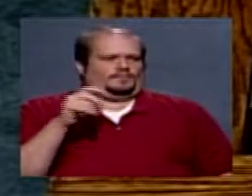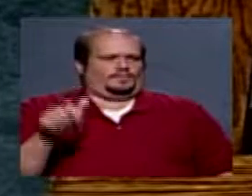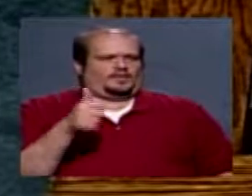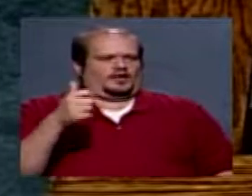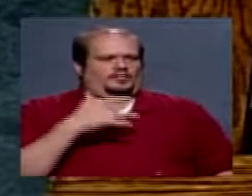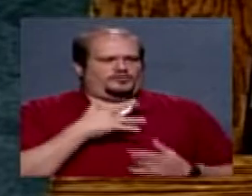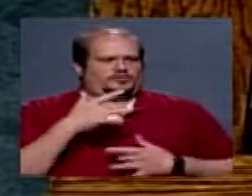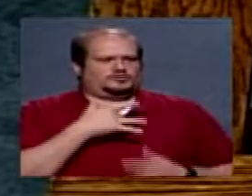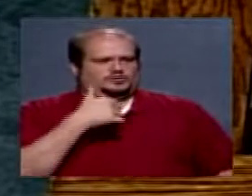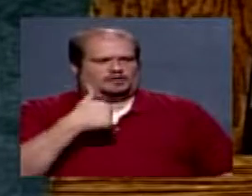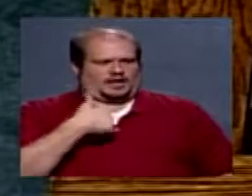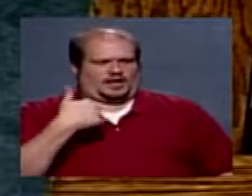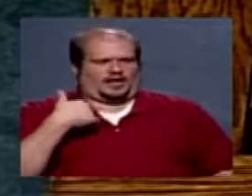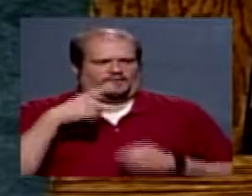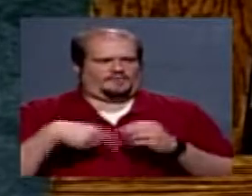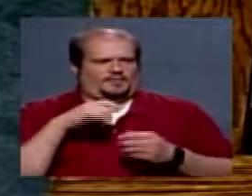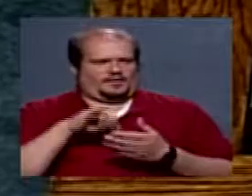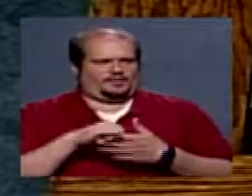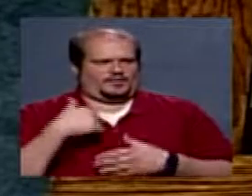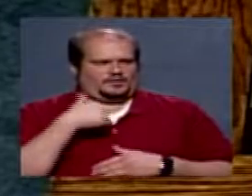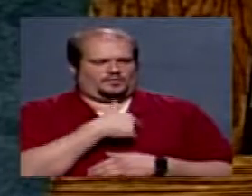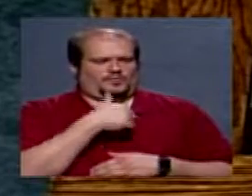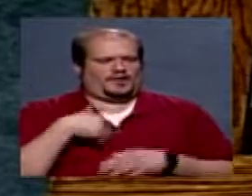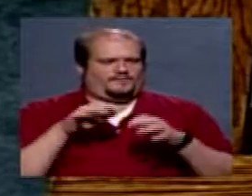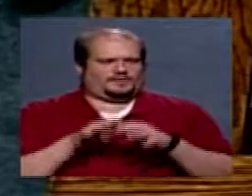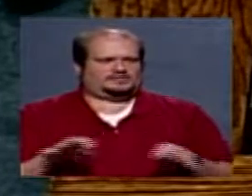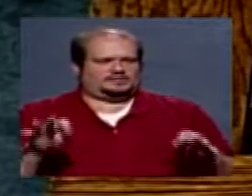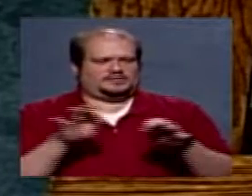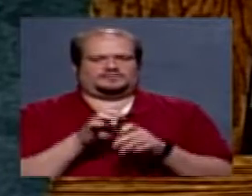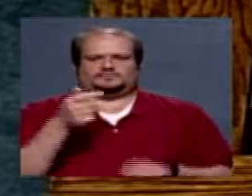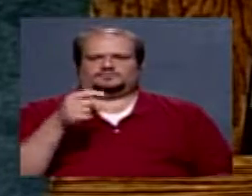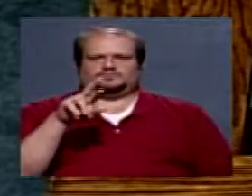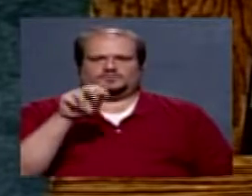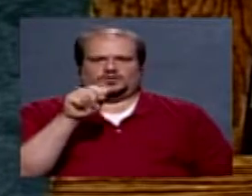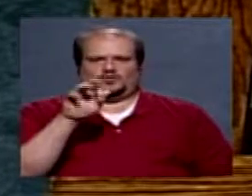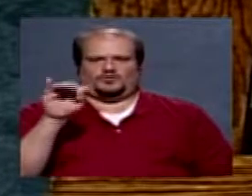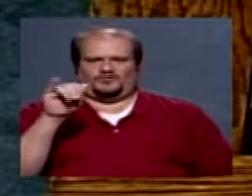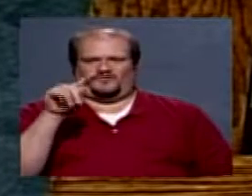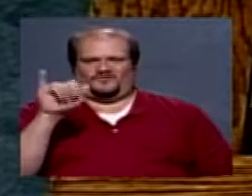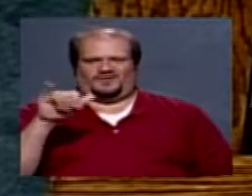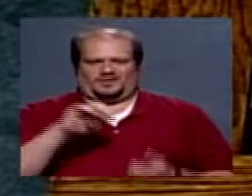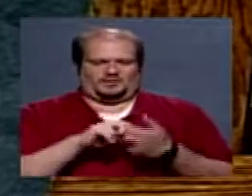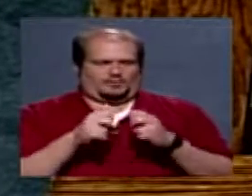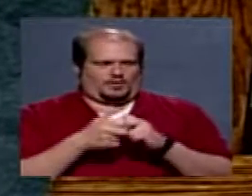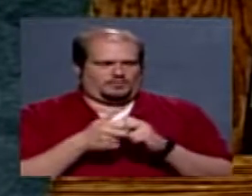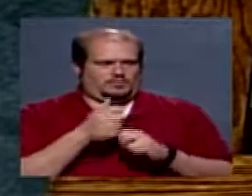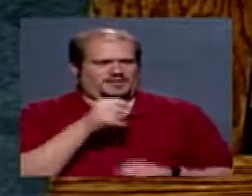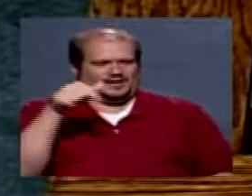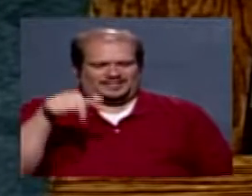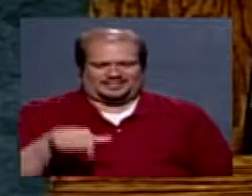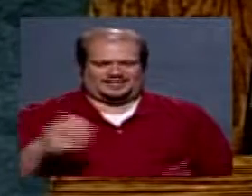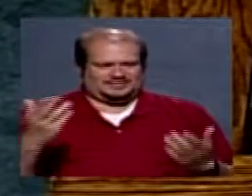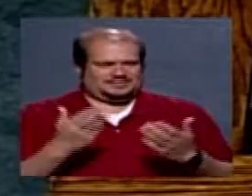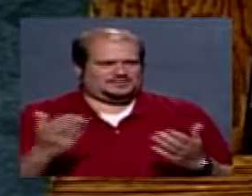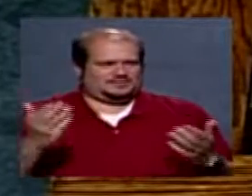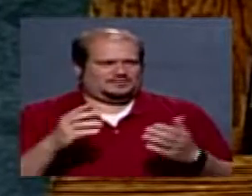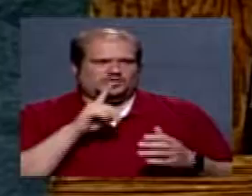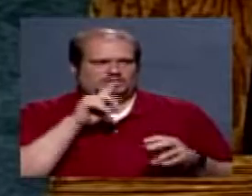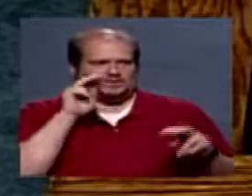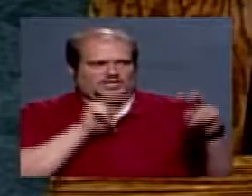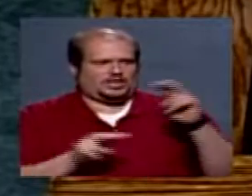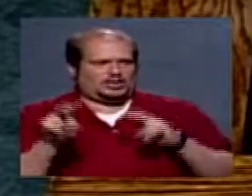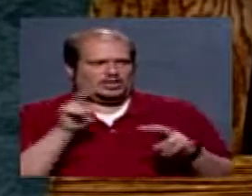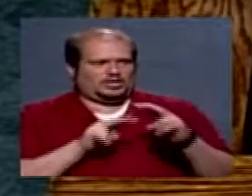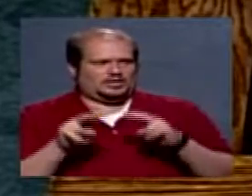other concern I would have about that is that we have a significant graffiti problem. And this right here is a look at